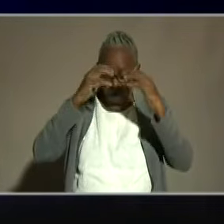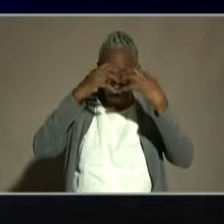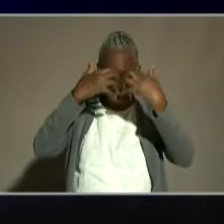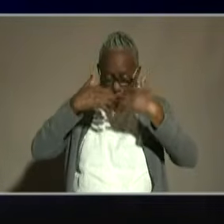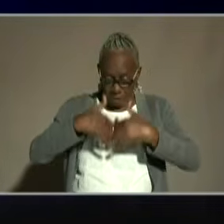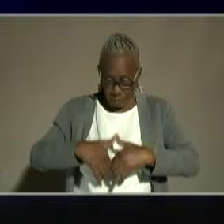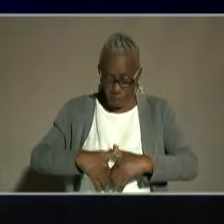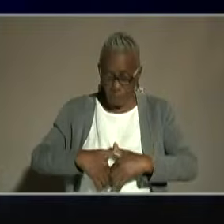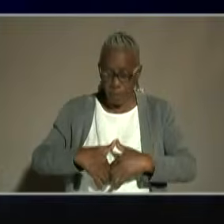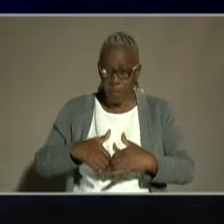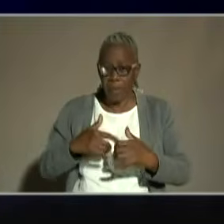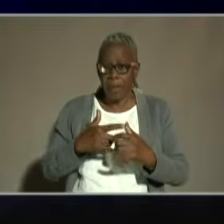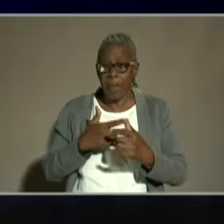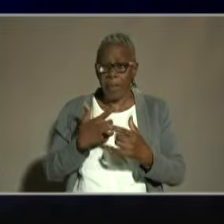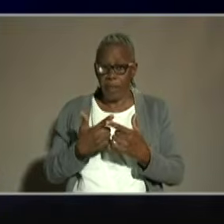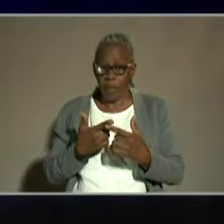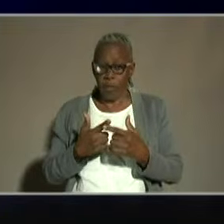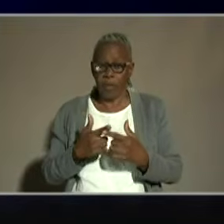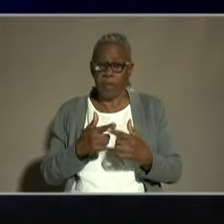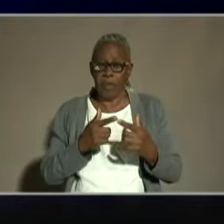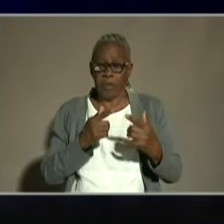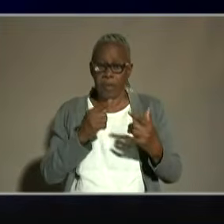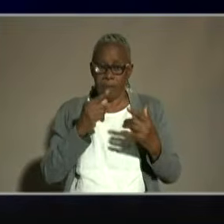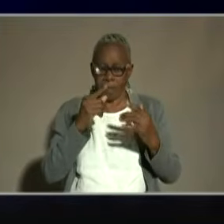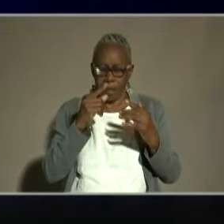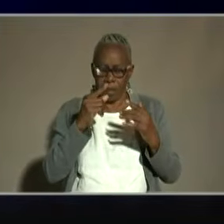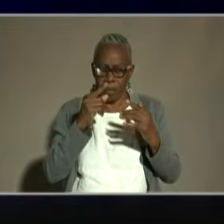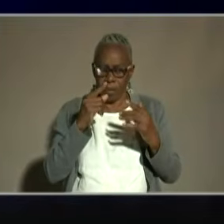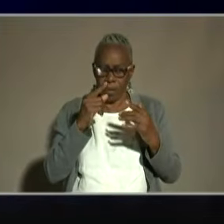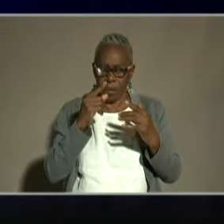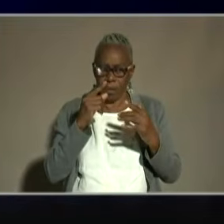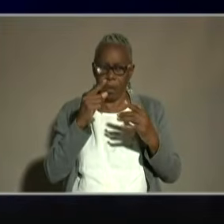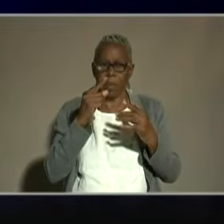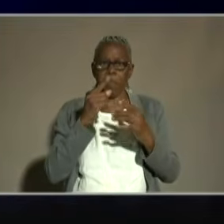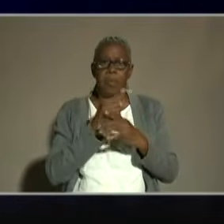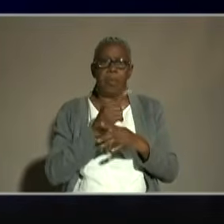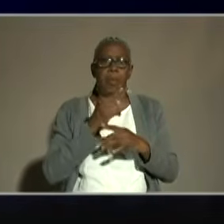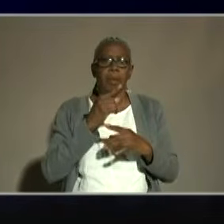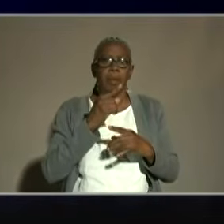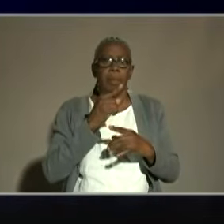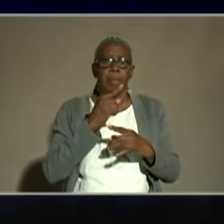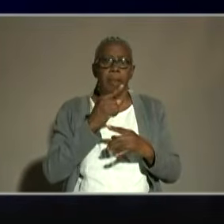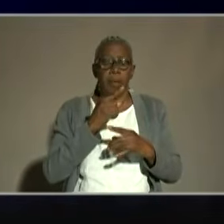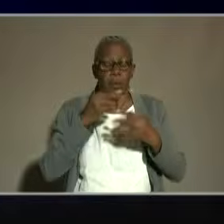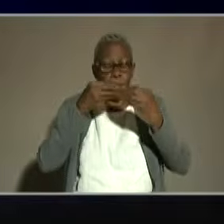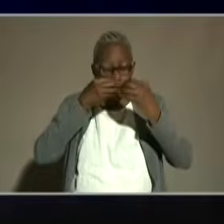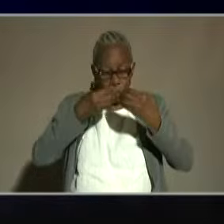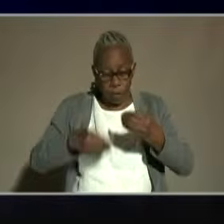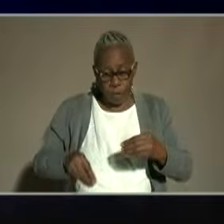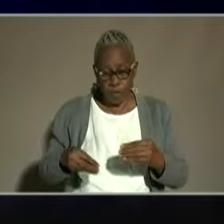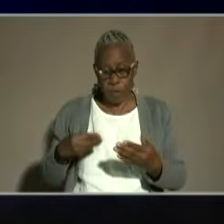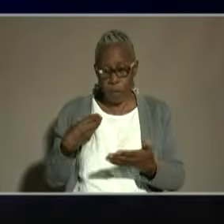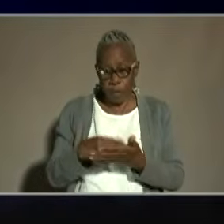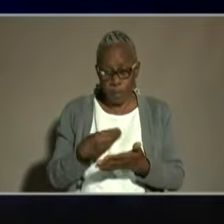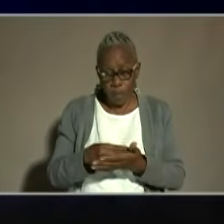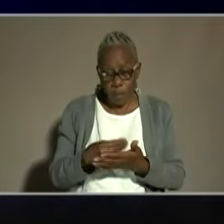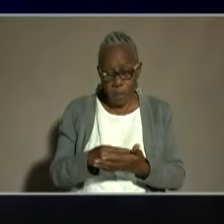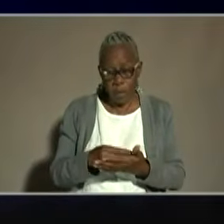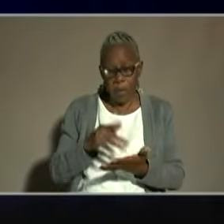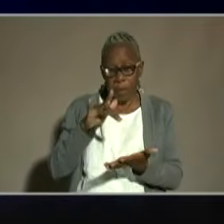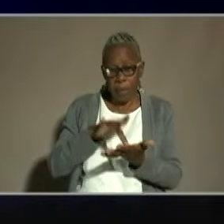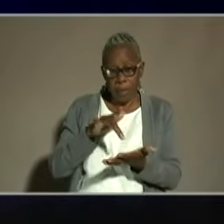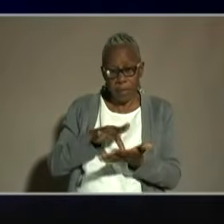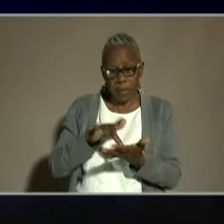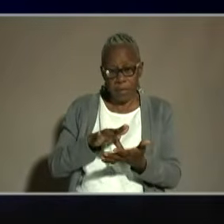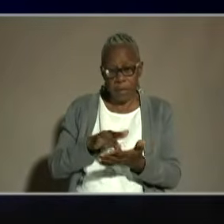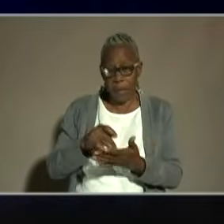was established as a response to try and protect the savers of this country so they didn't lose their money in their deposits in the banking system and their